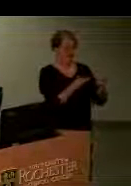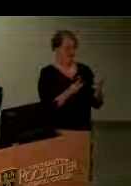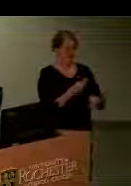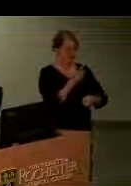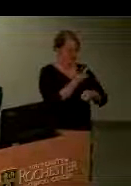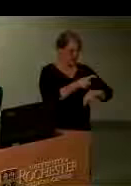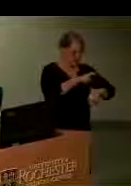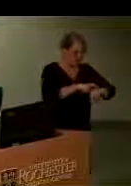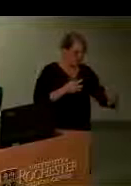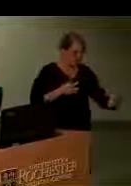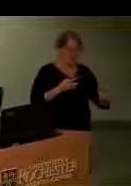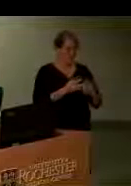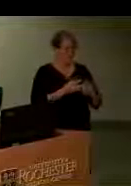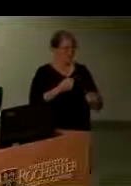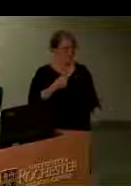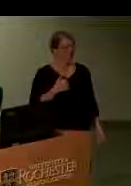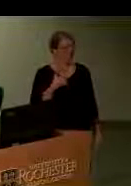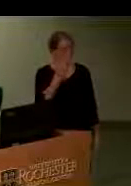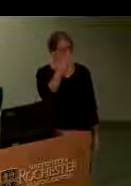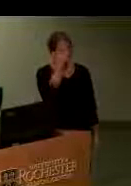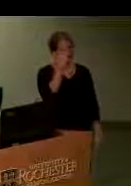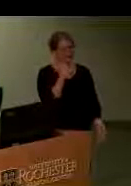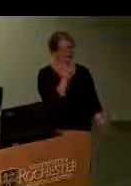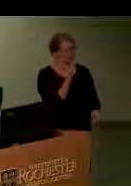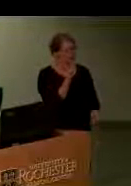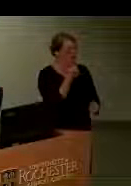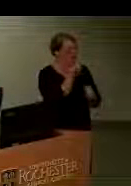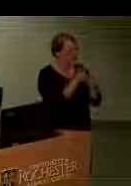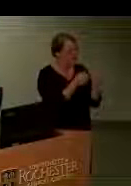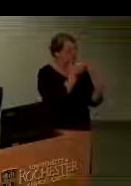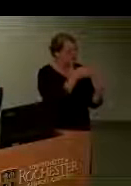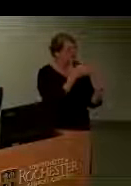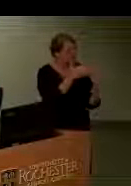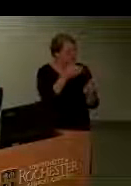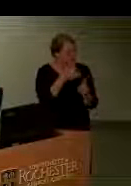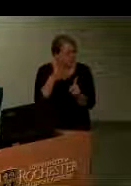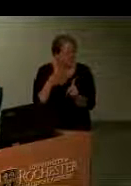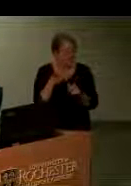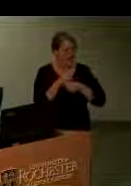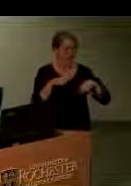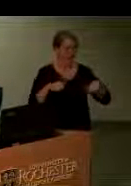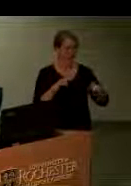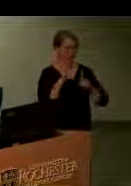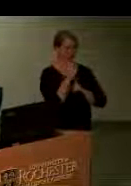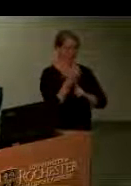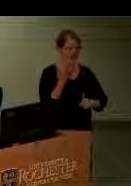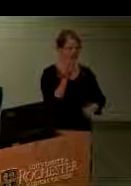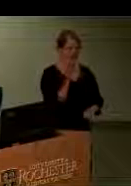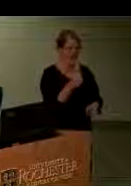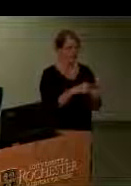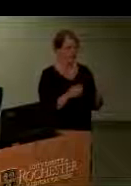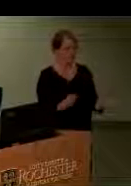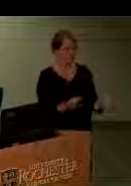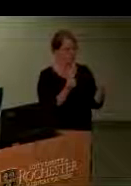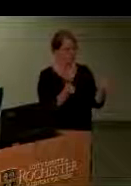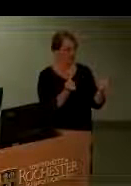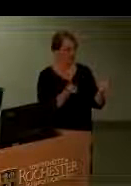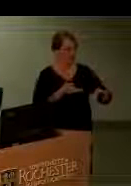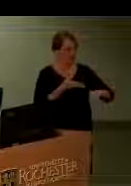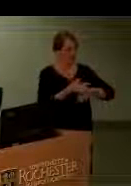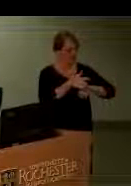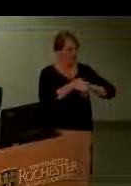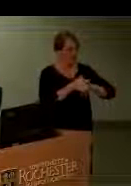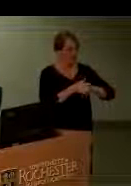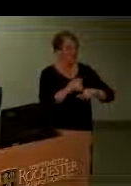me. I didn't understand who all the players were that had created this environment. But very quickly over that